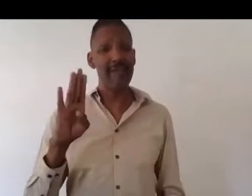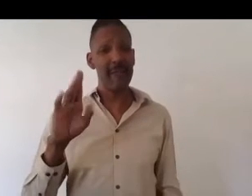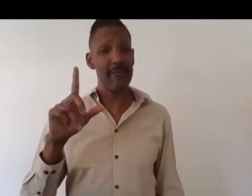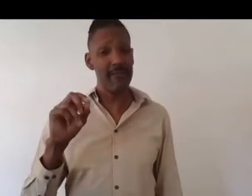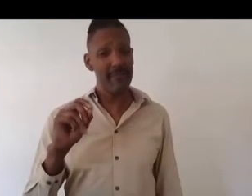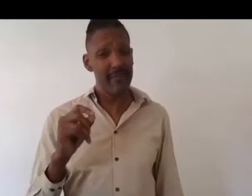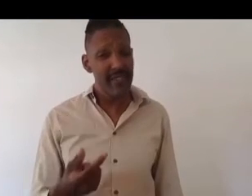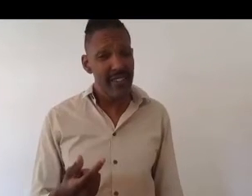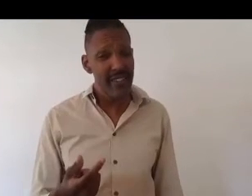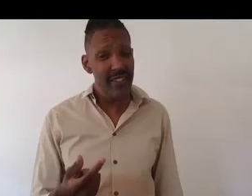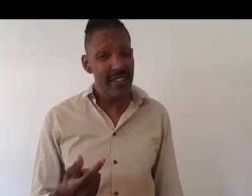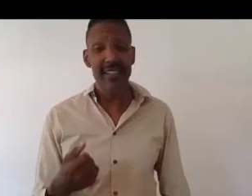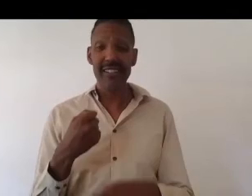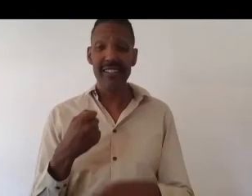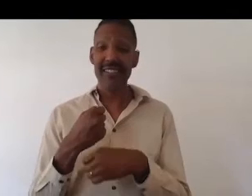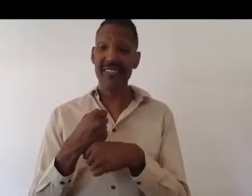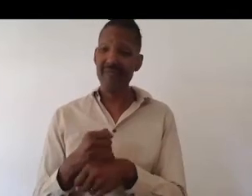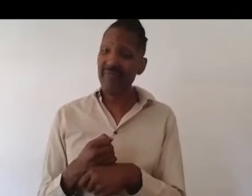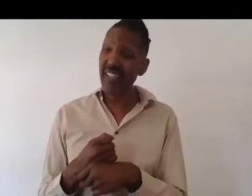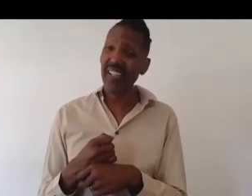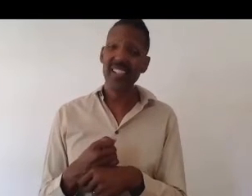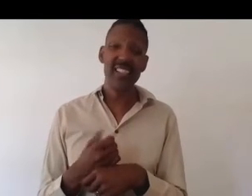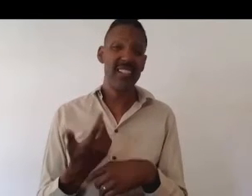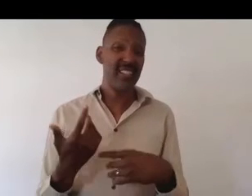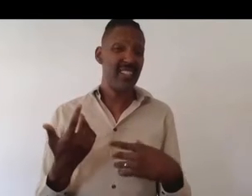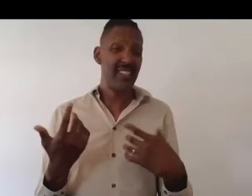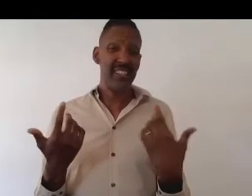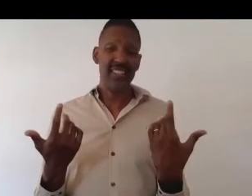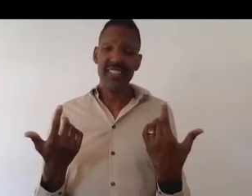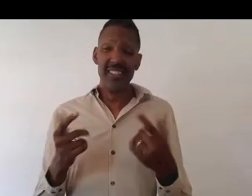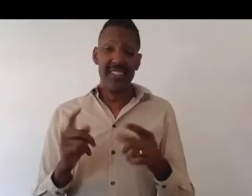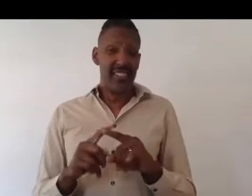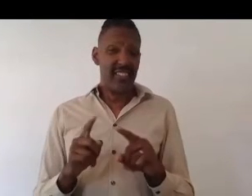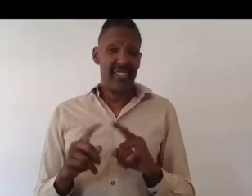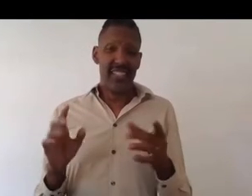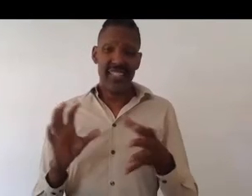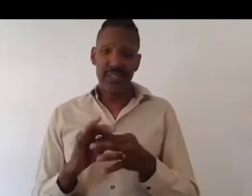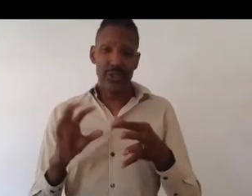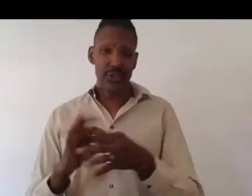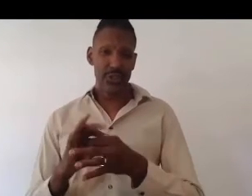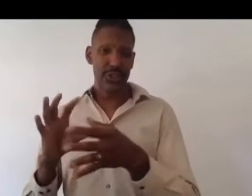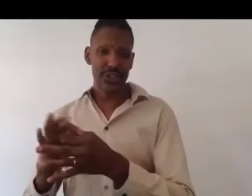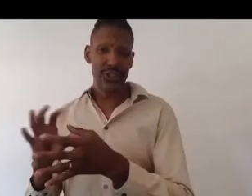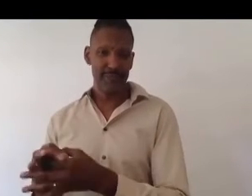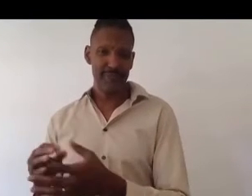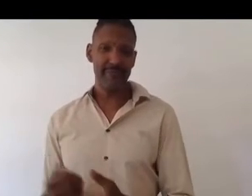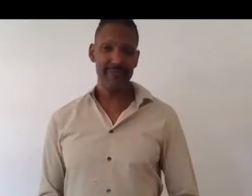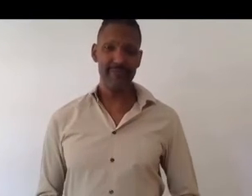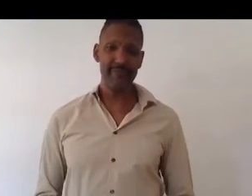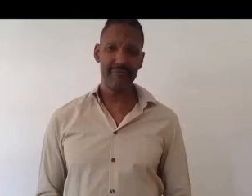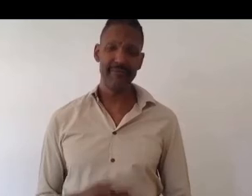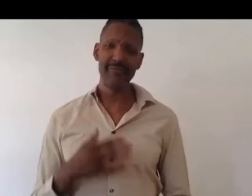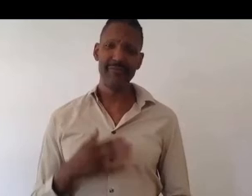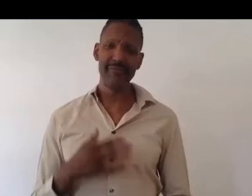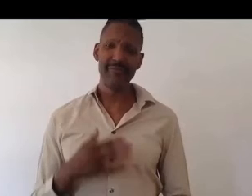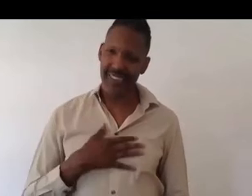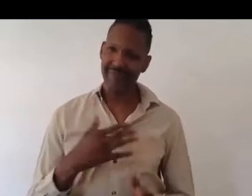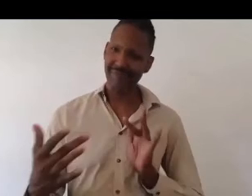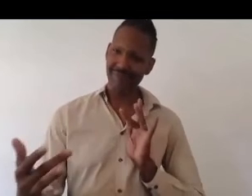this presentation, geared toward families in particular. We also have a STEM book as well, if that's of